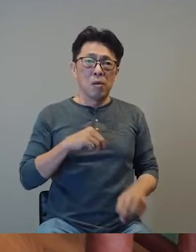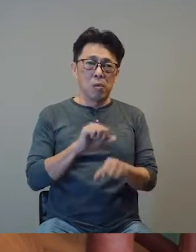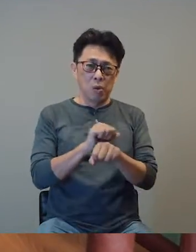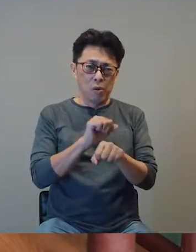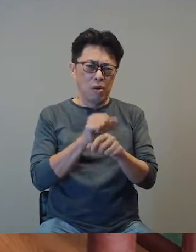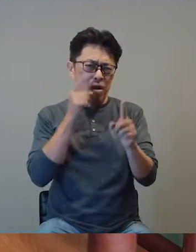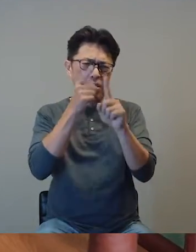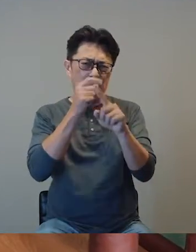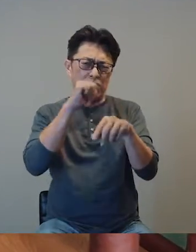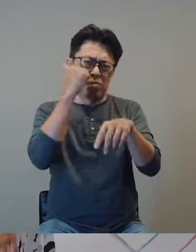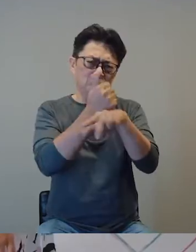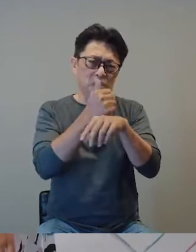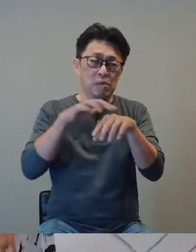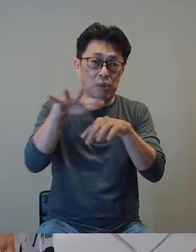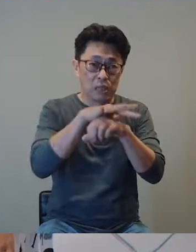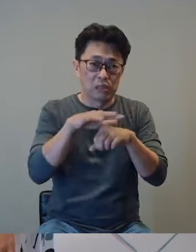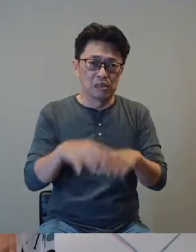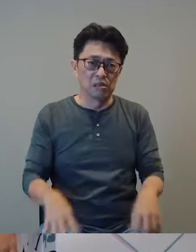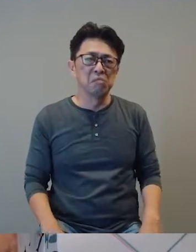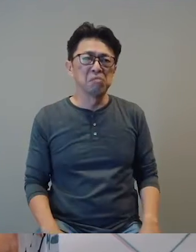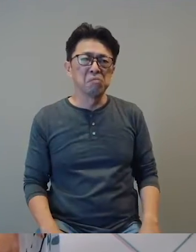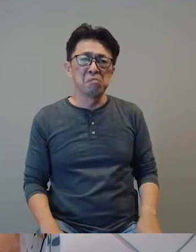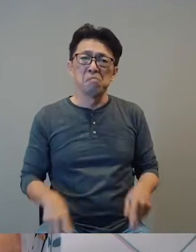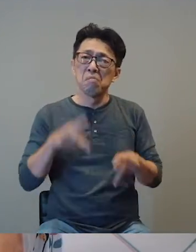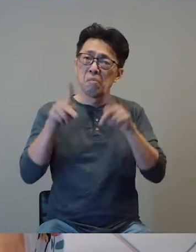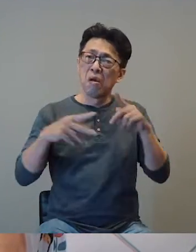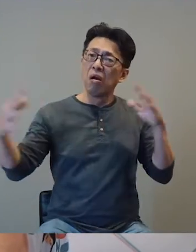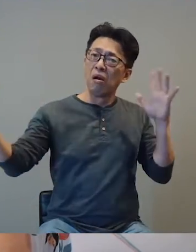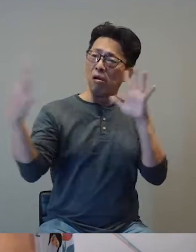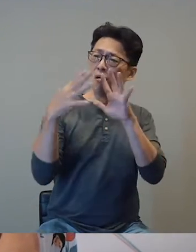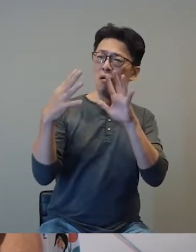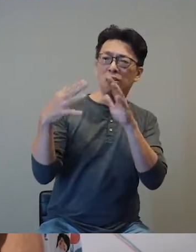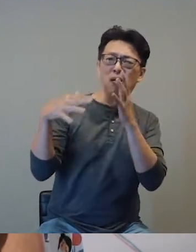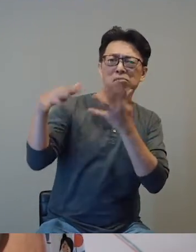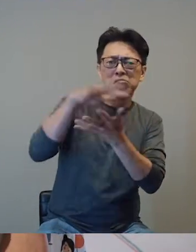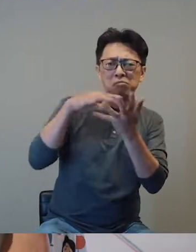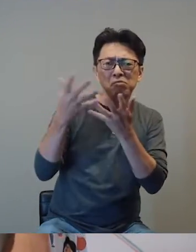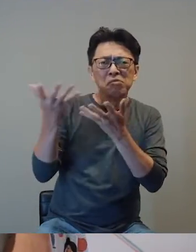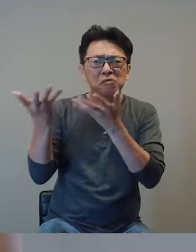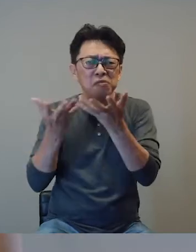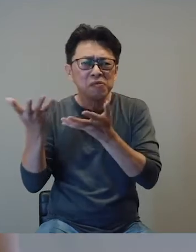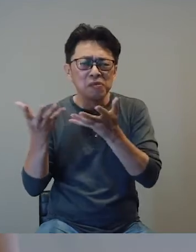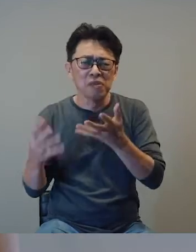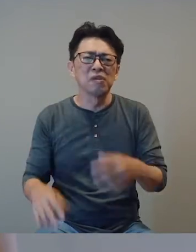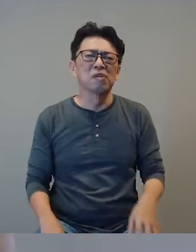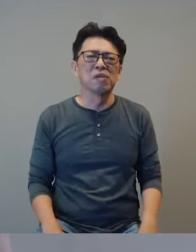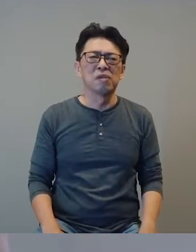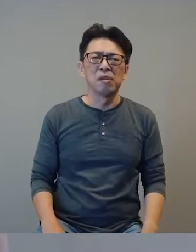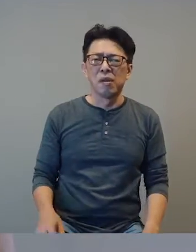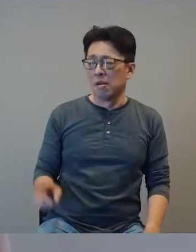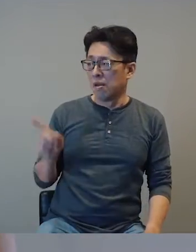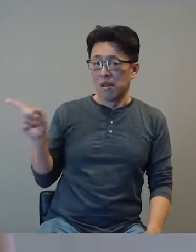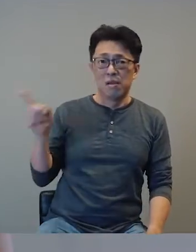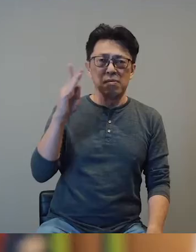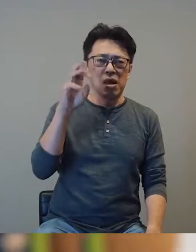behind. I would say at the heart of my practice is really a desire to create temporary spaces where people are able to be